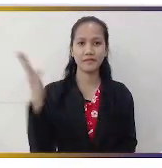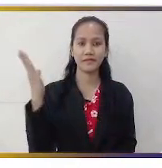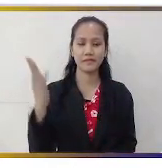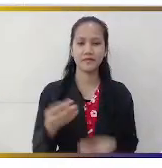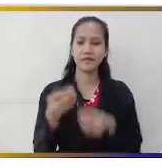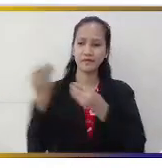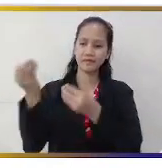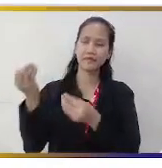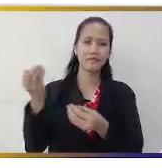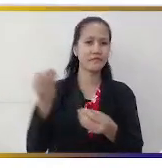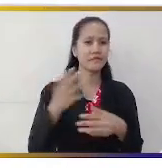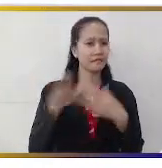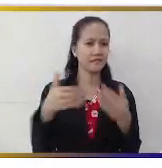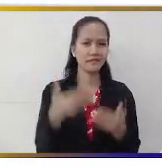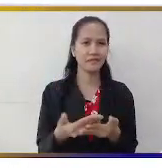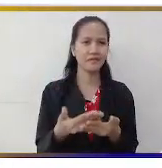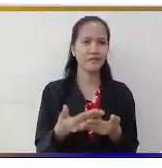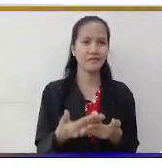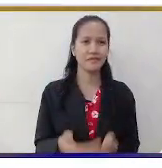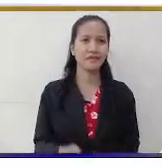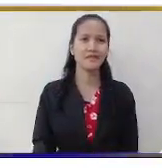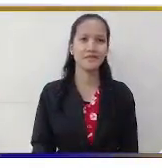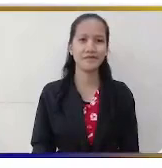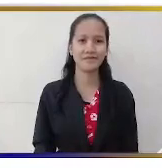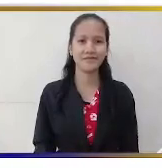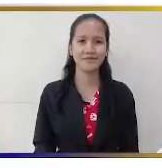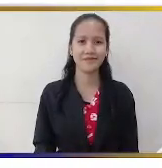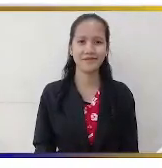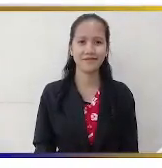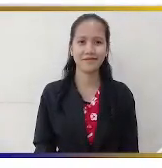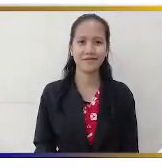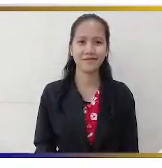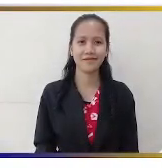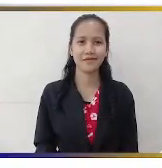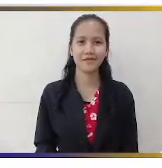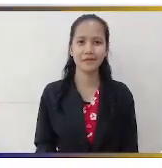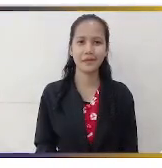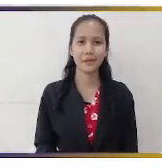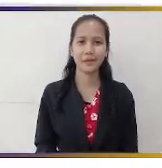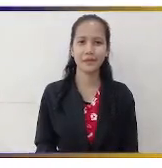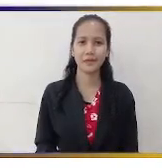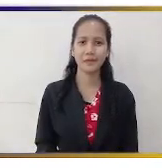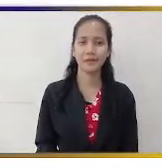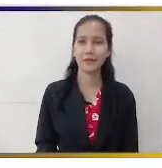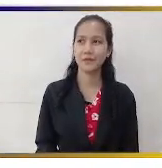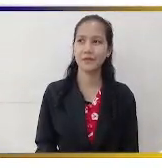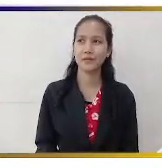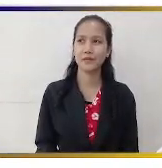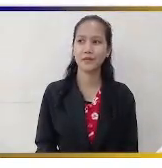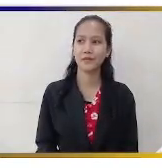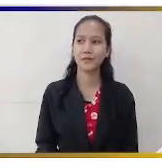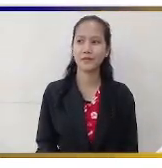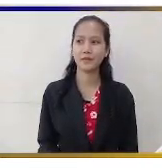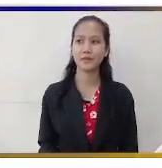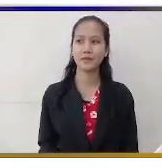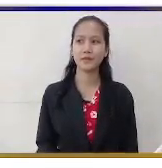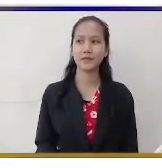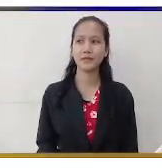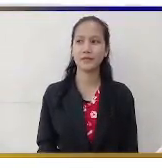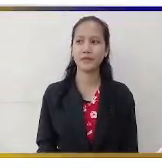all. And then pretty soon I didn't have anything left to give, but I kept giving what I didn't even have. And you know what? I got a phone call one